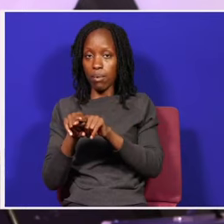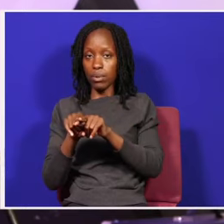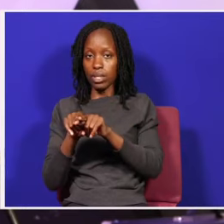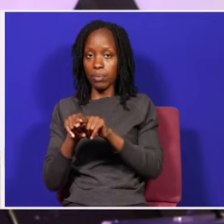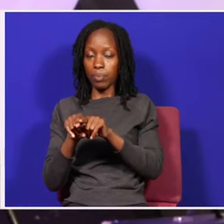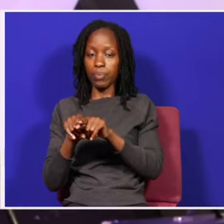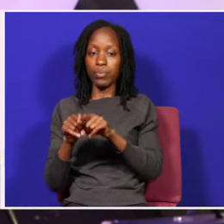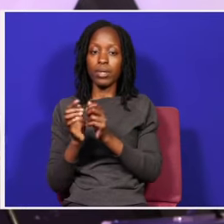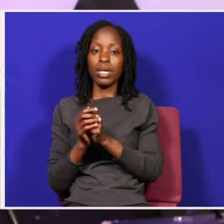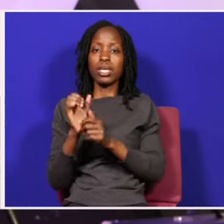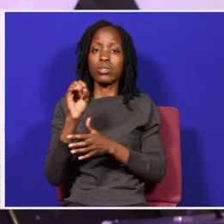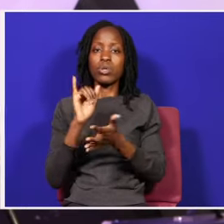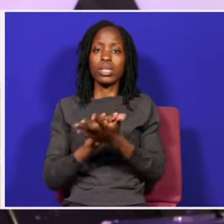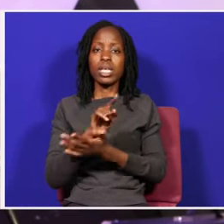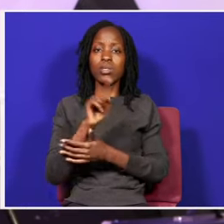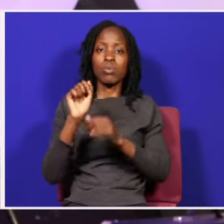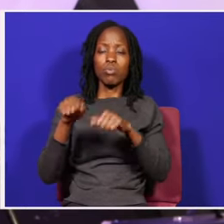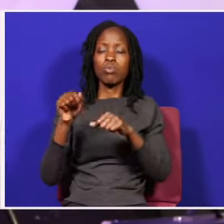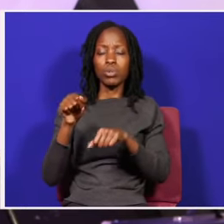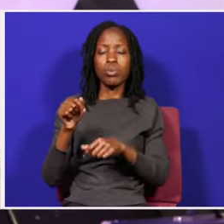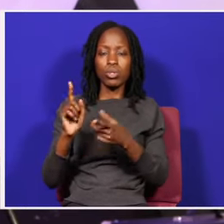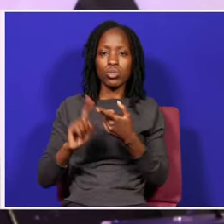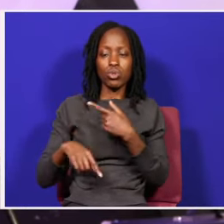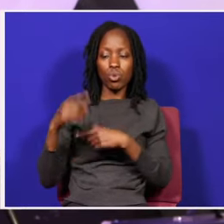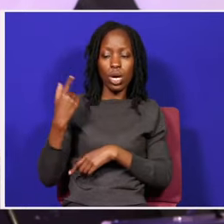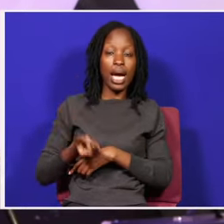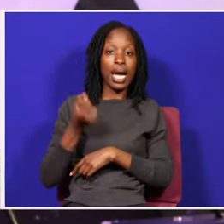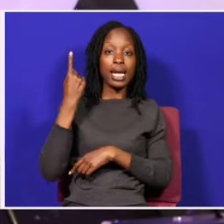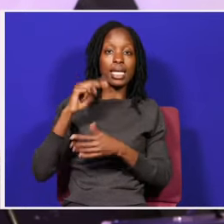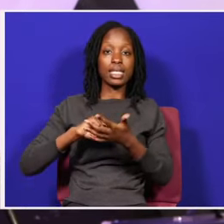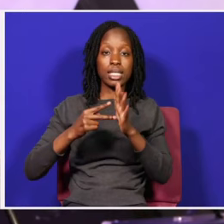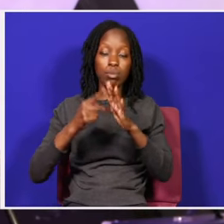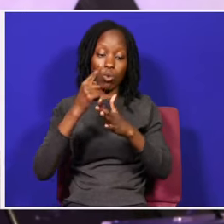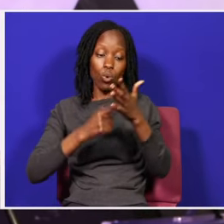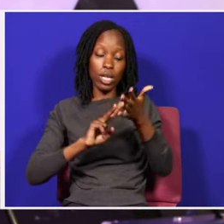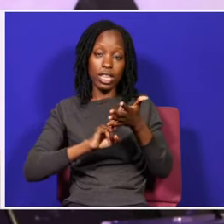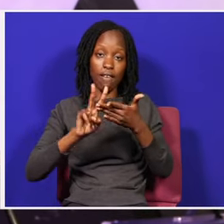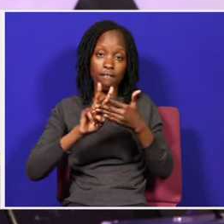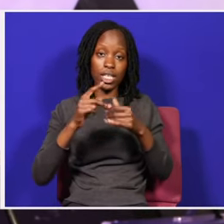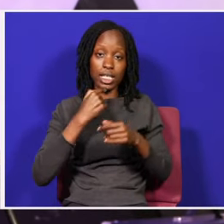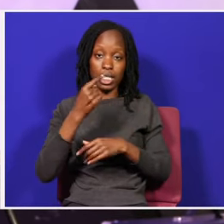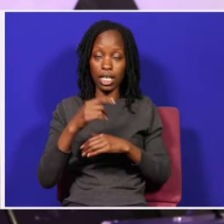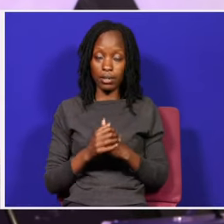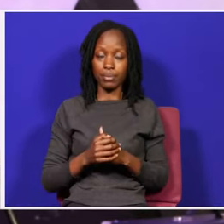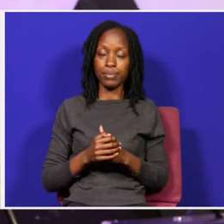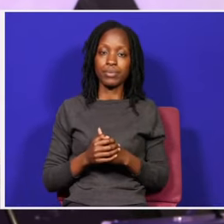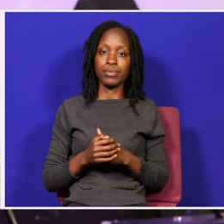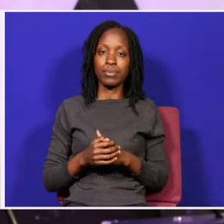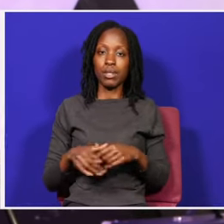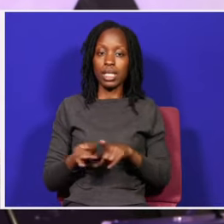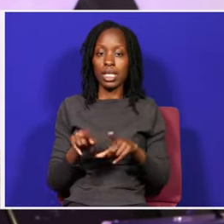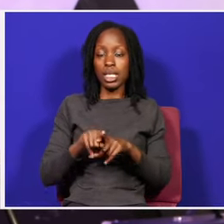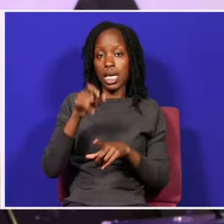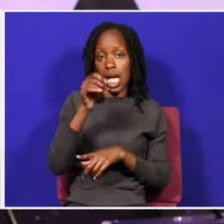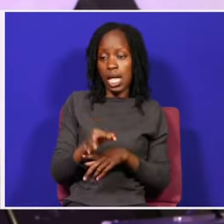set aside, so that you are able to follow the general meaning of what this particular text is seeking to say. So if you